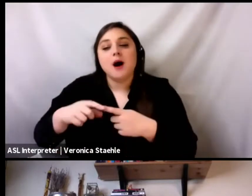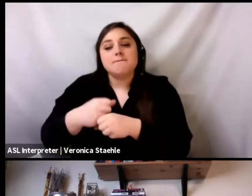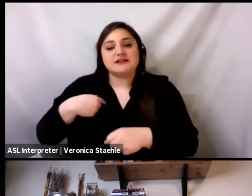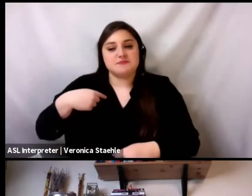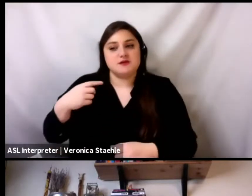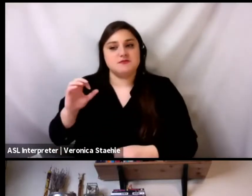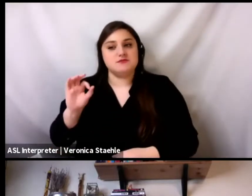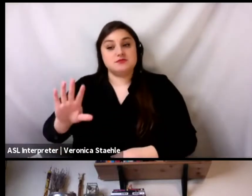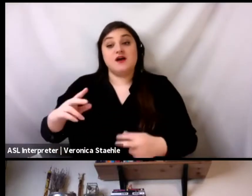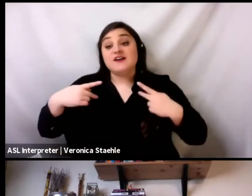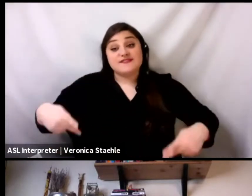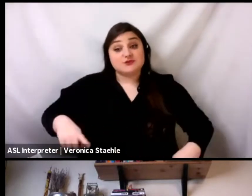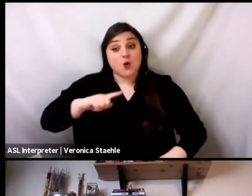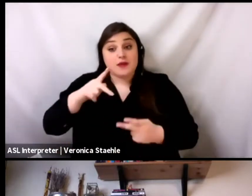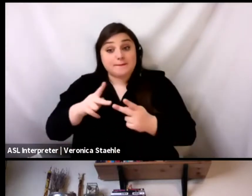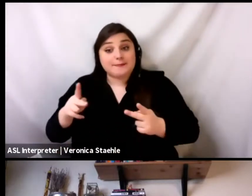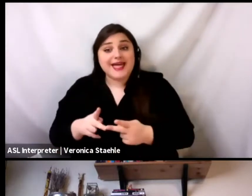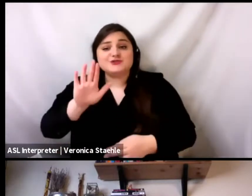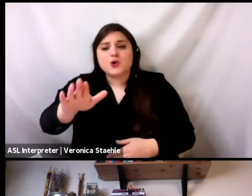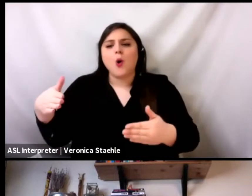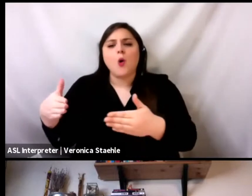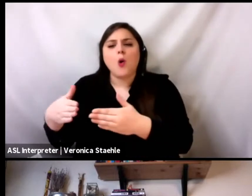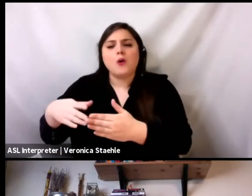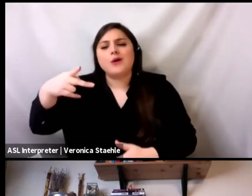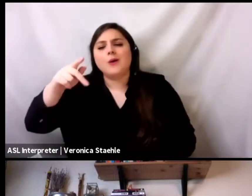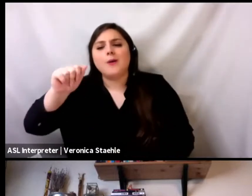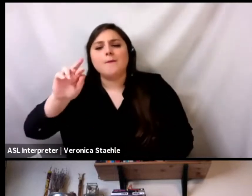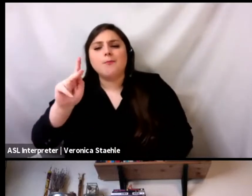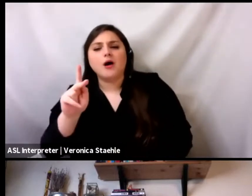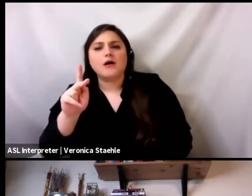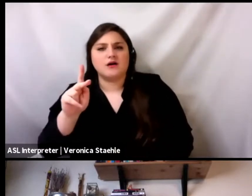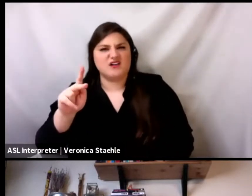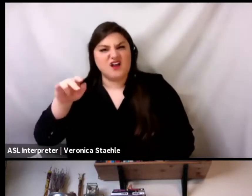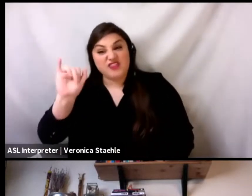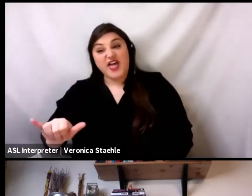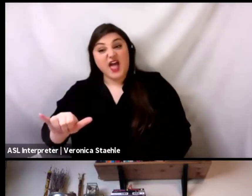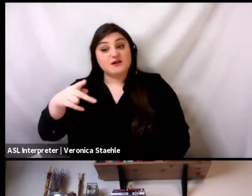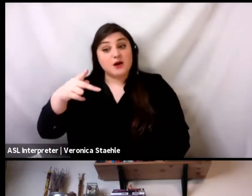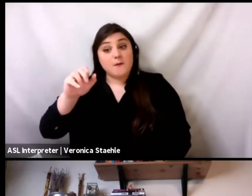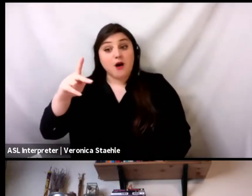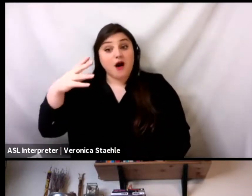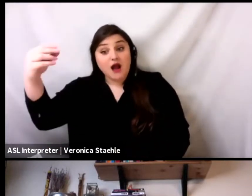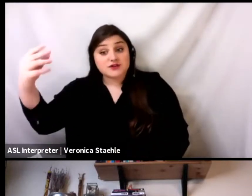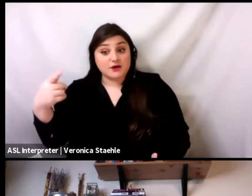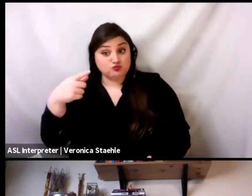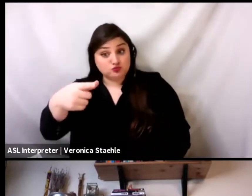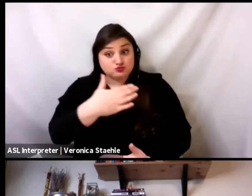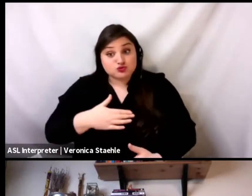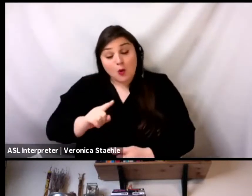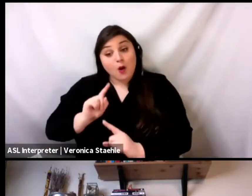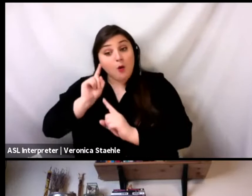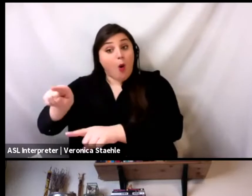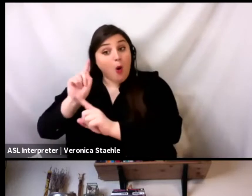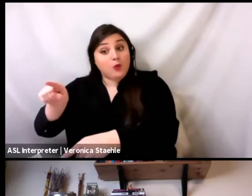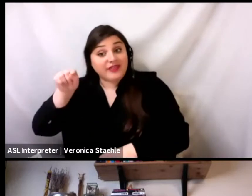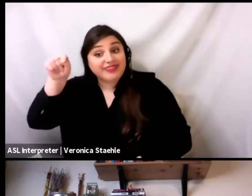Like what do you think is lacking? What do you think it needs? Do you feel safe there? Do you feel safe